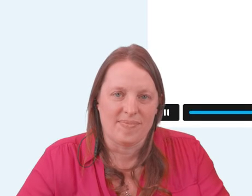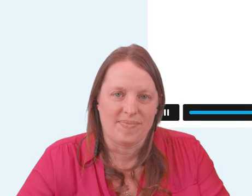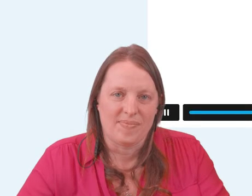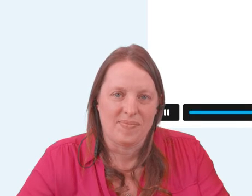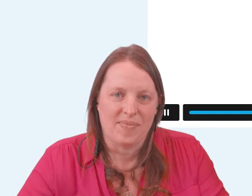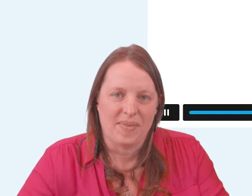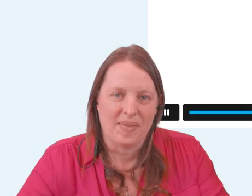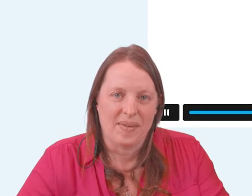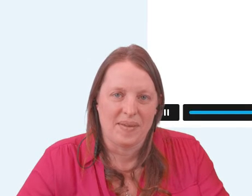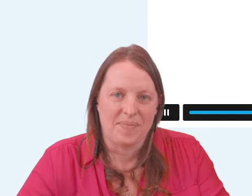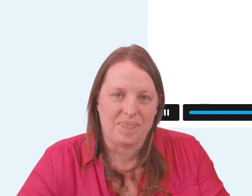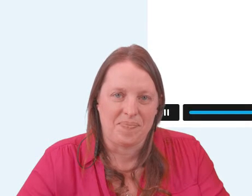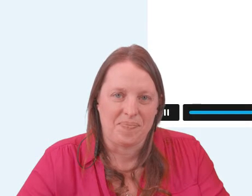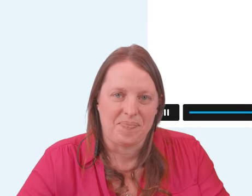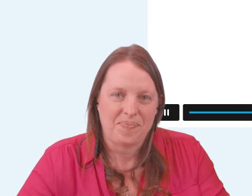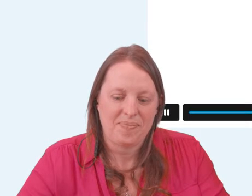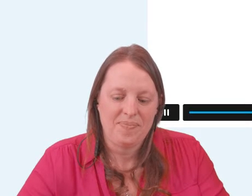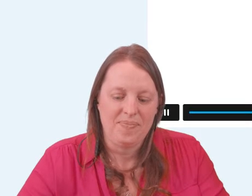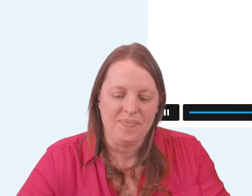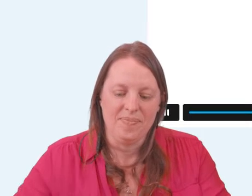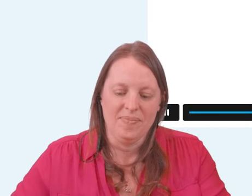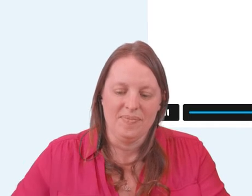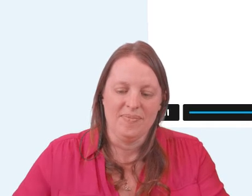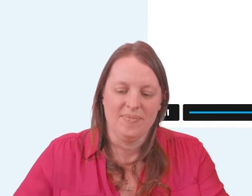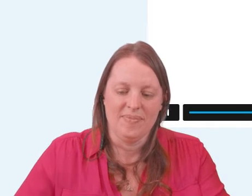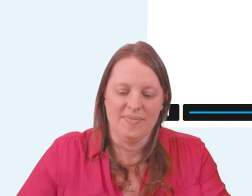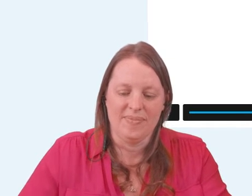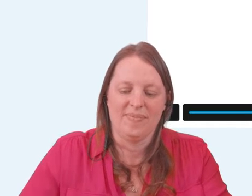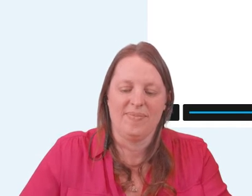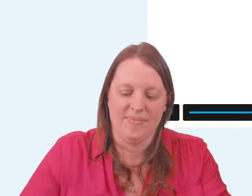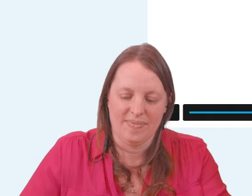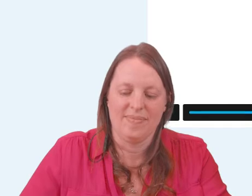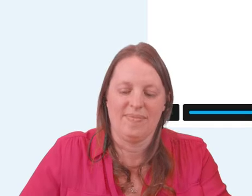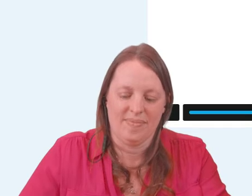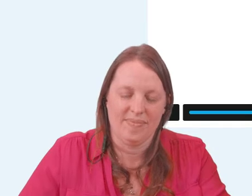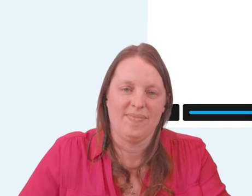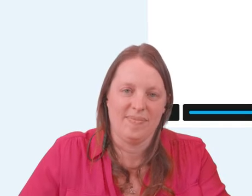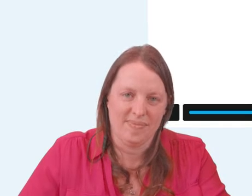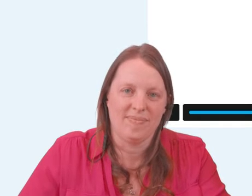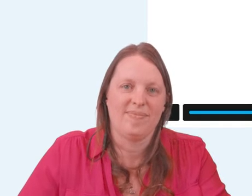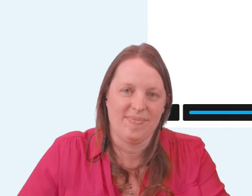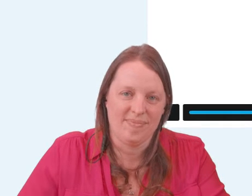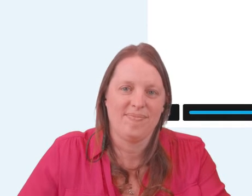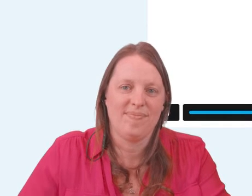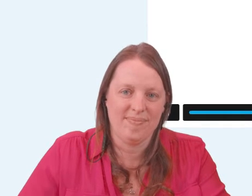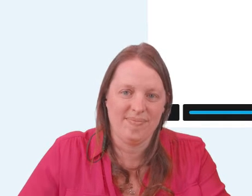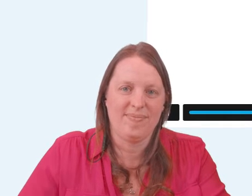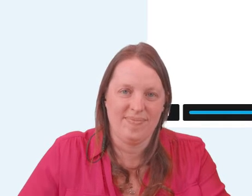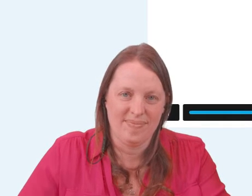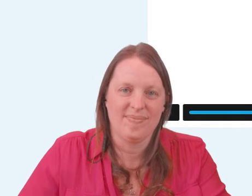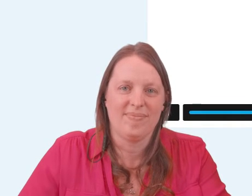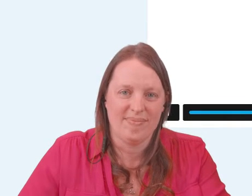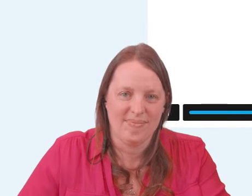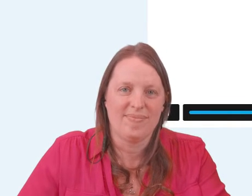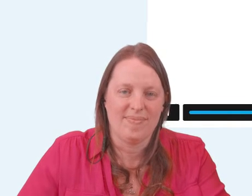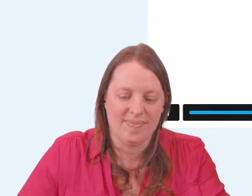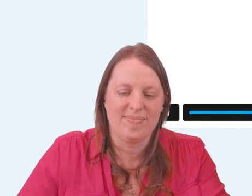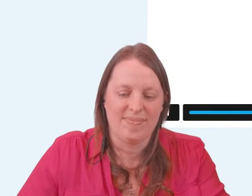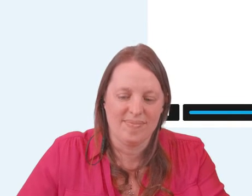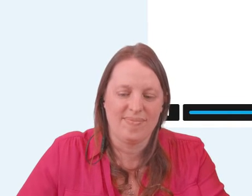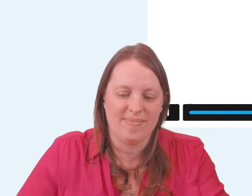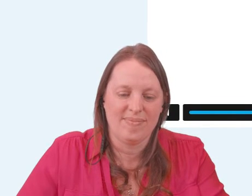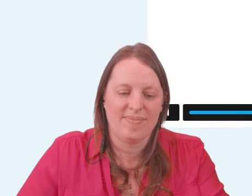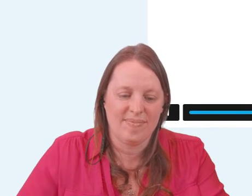what, where the particles are, Zuma maneuver works very well for the both variants, geotropical or